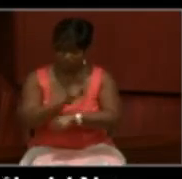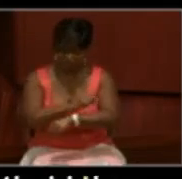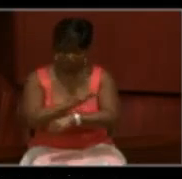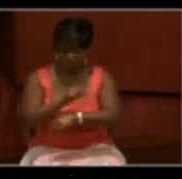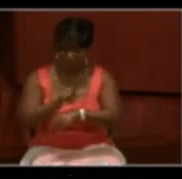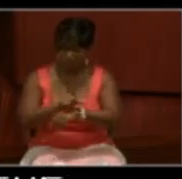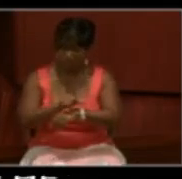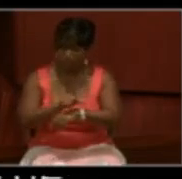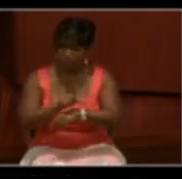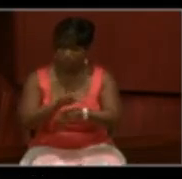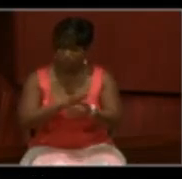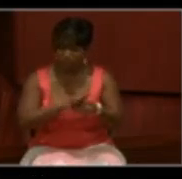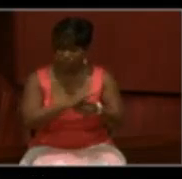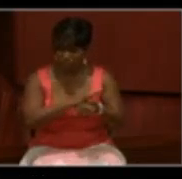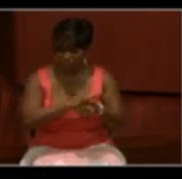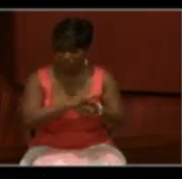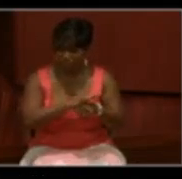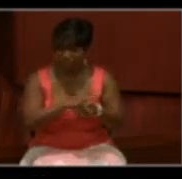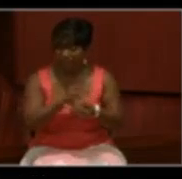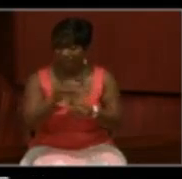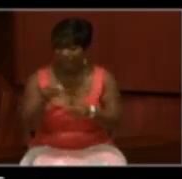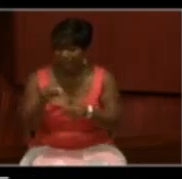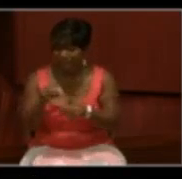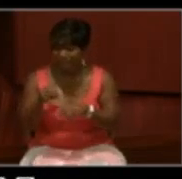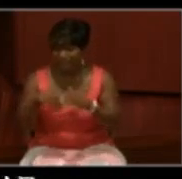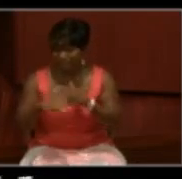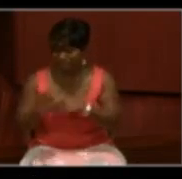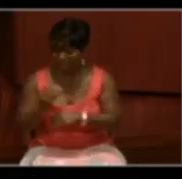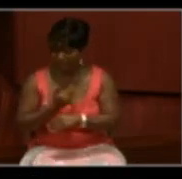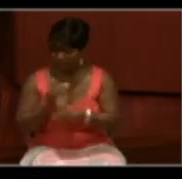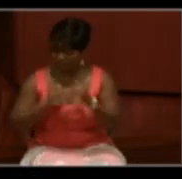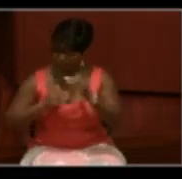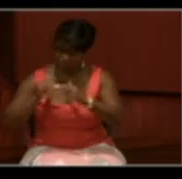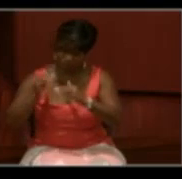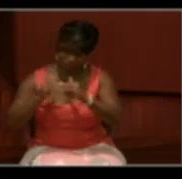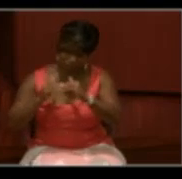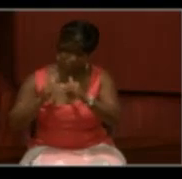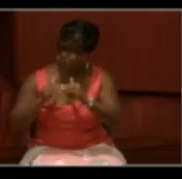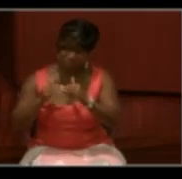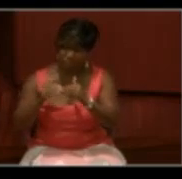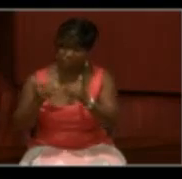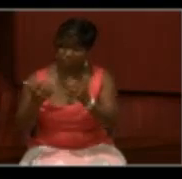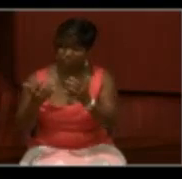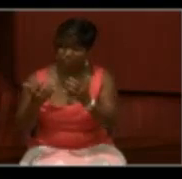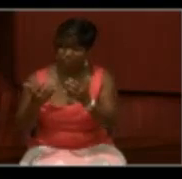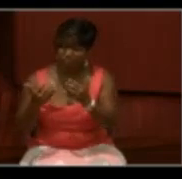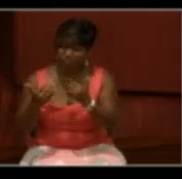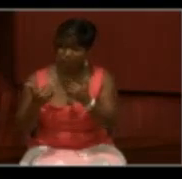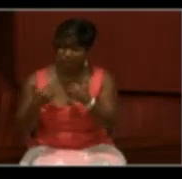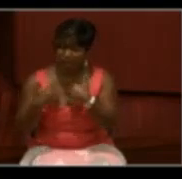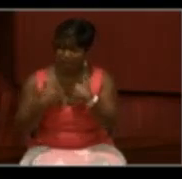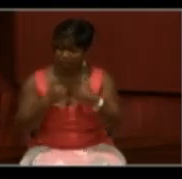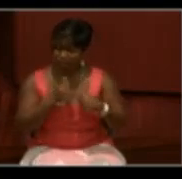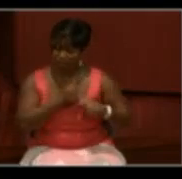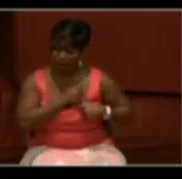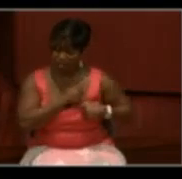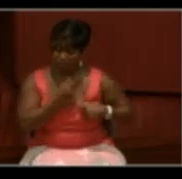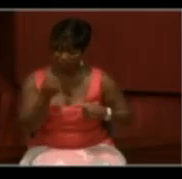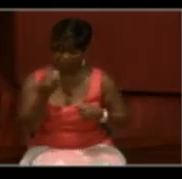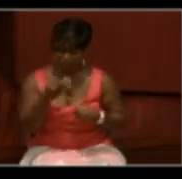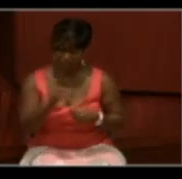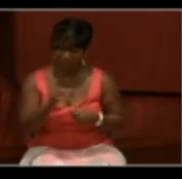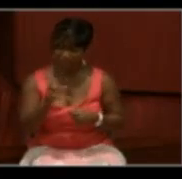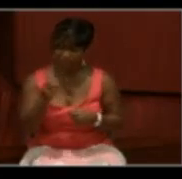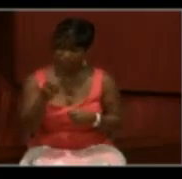jurisdiction. We actually, in our building as a whole combined, contain the Army from 1912 to September